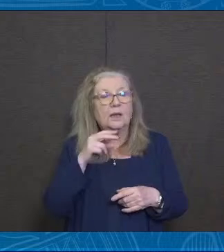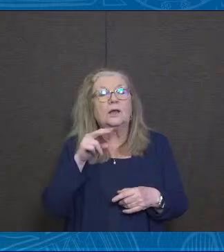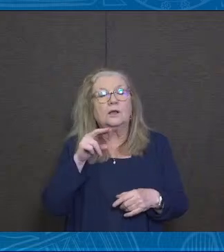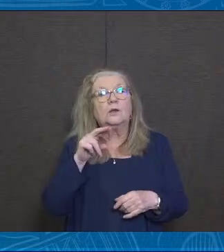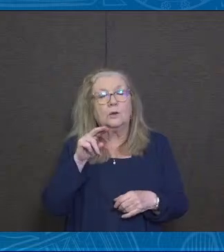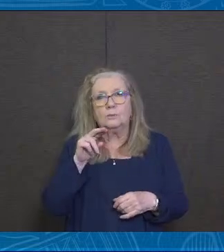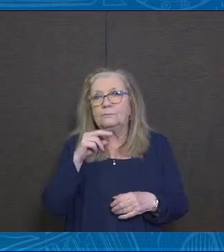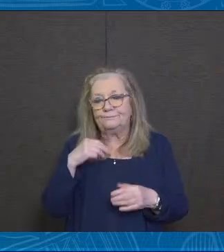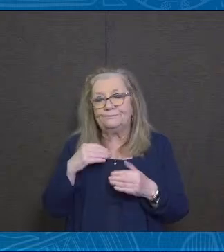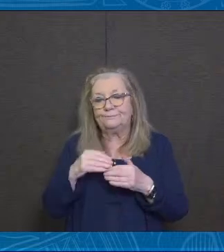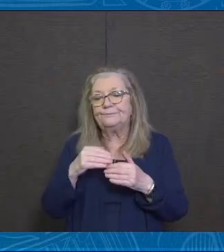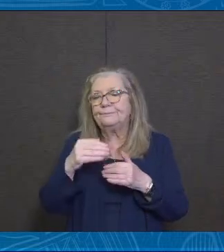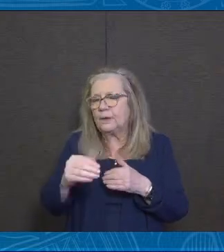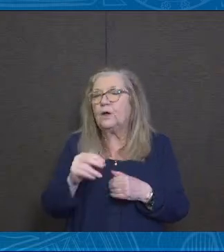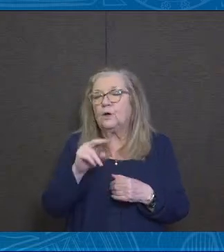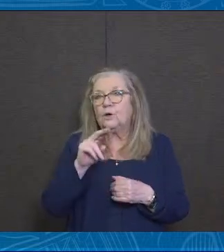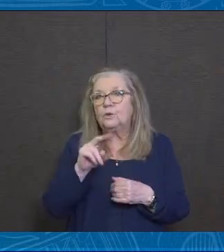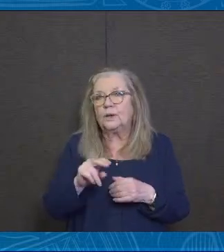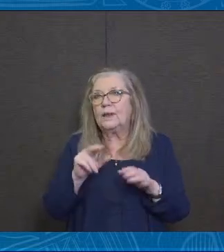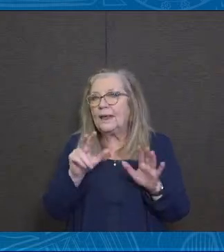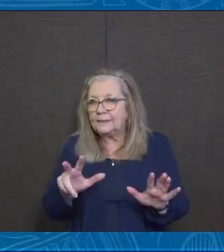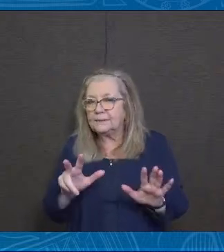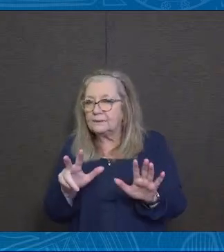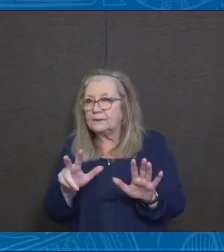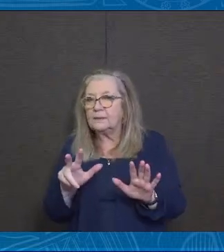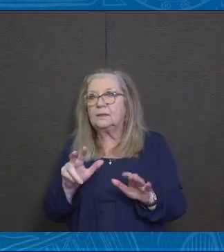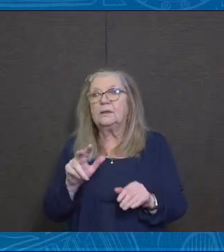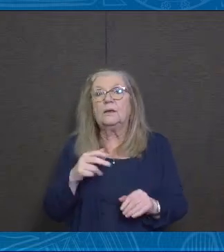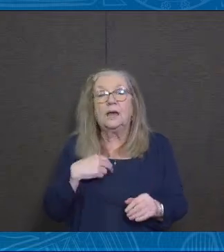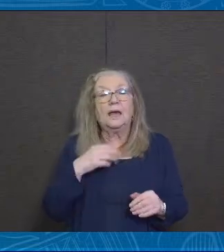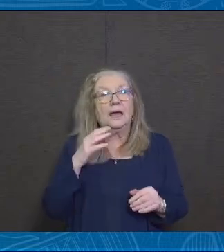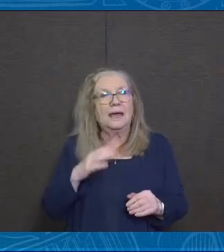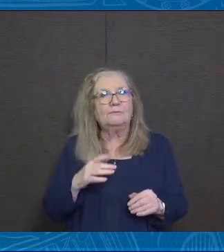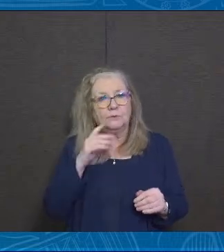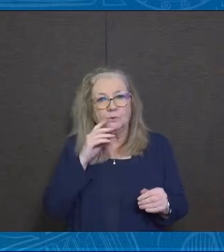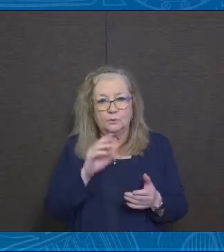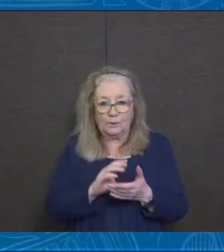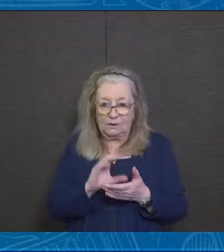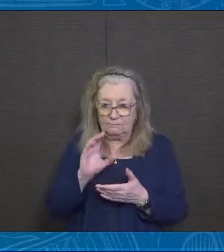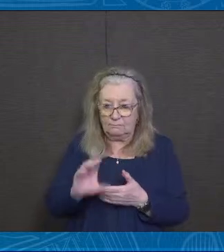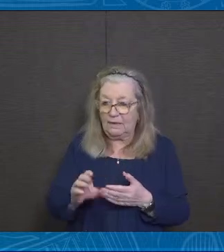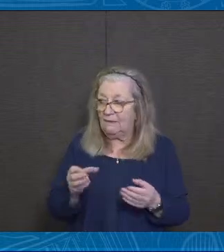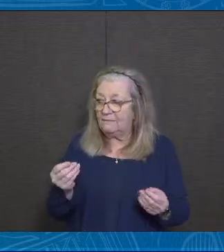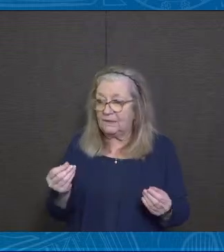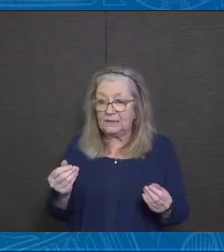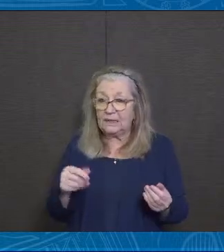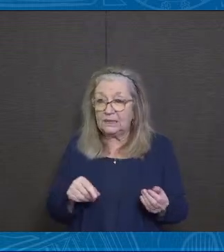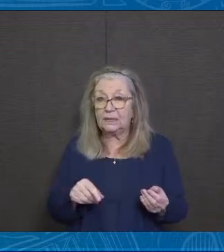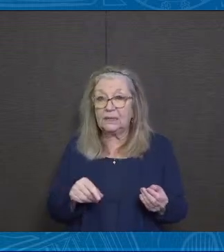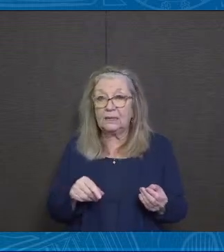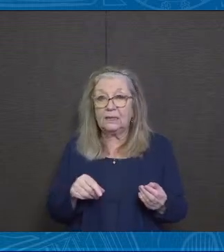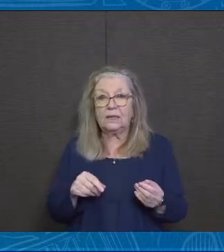programs that we have to allocate funding. And if I may share, these are in the areas